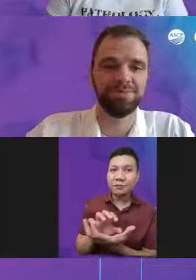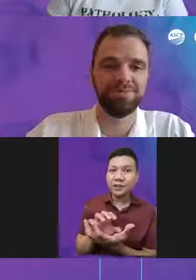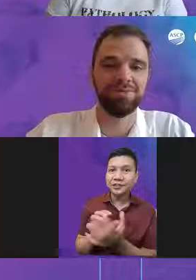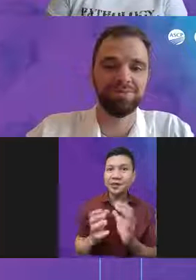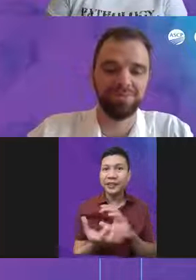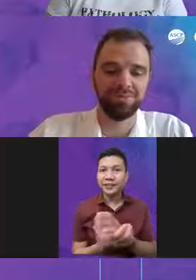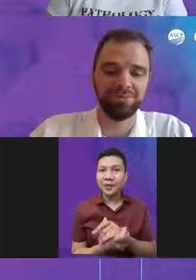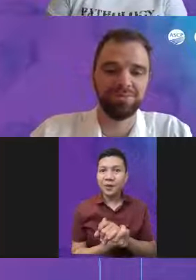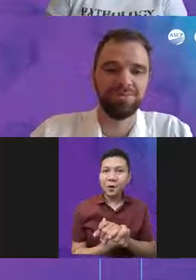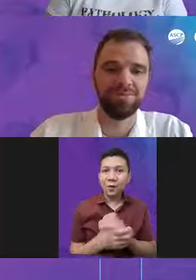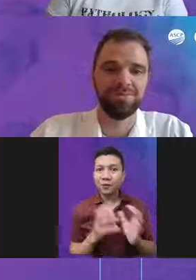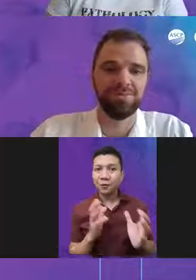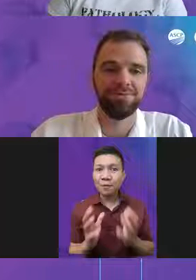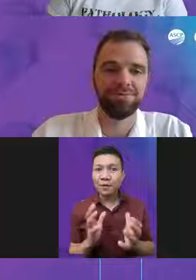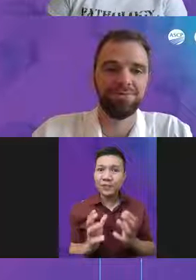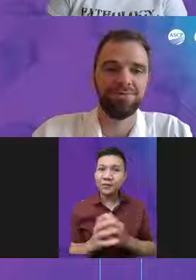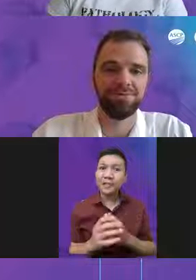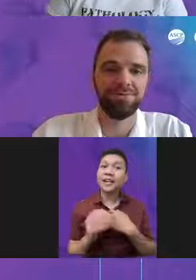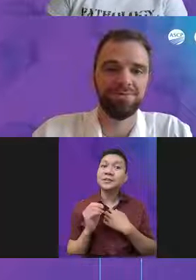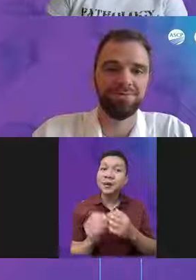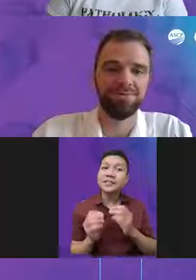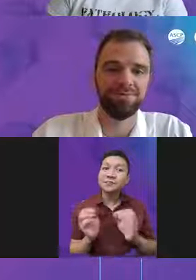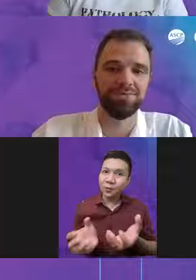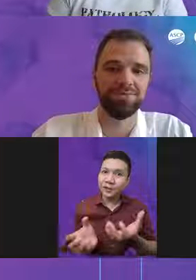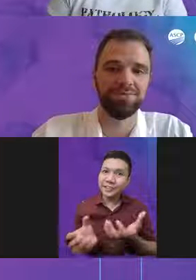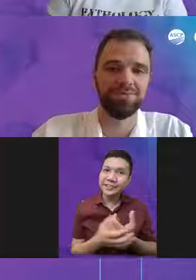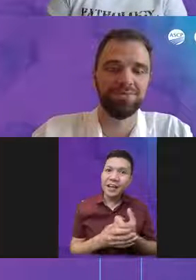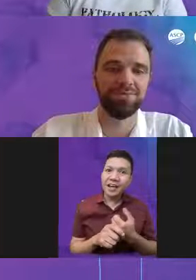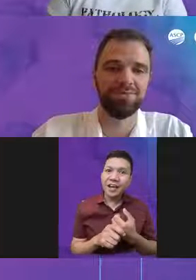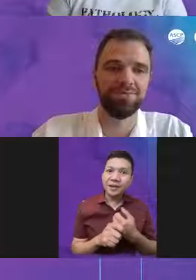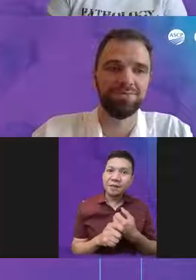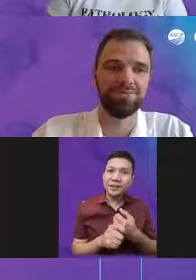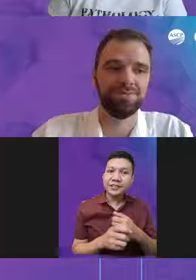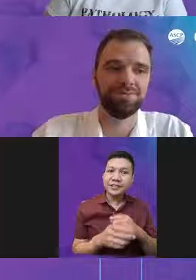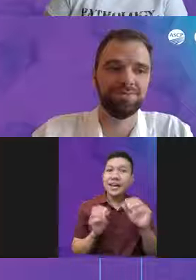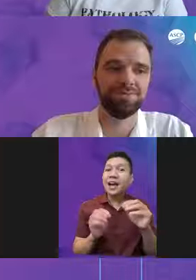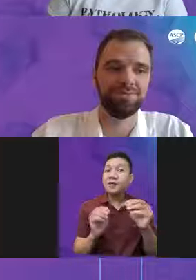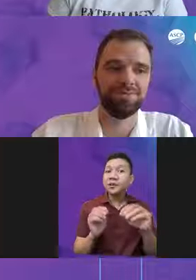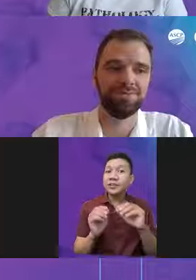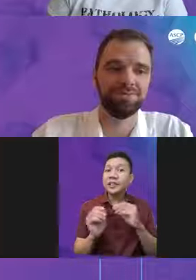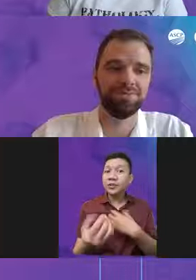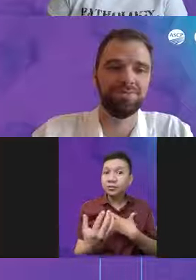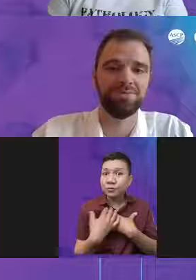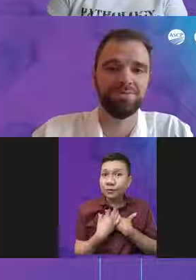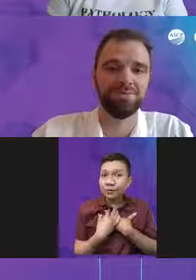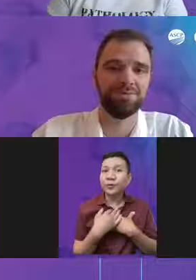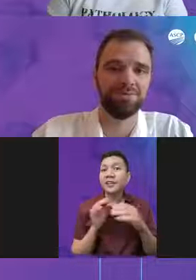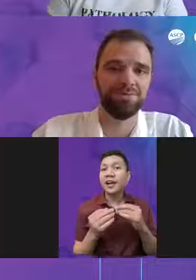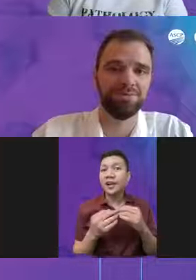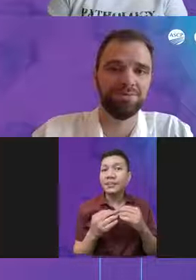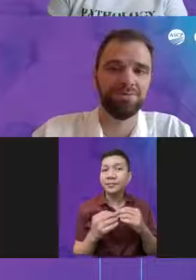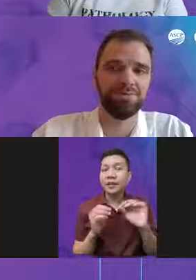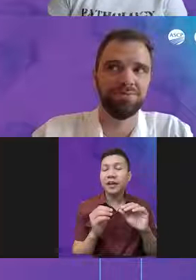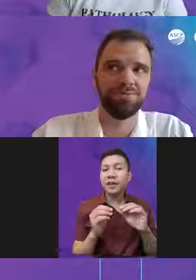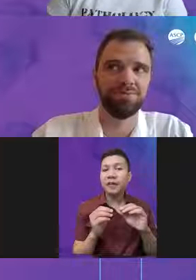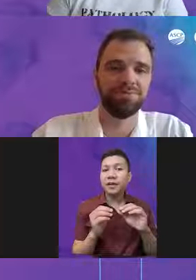NC ratio is, or what the chromatin looks like is what's important. Because that will tell you or tell